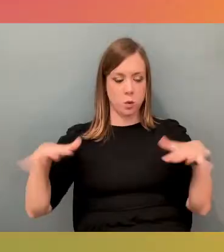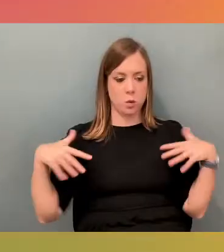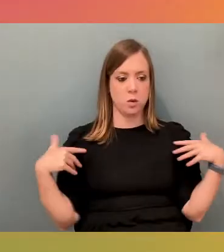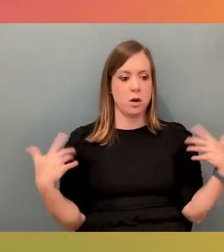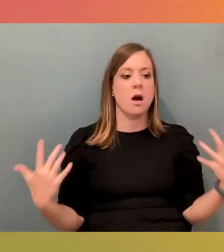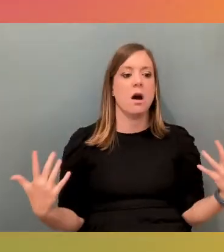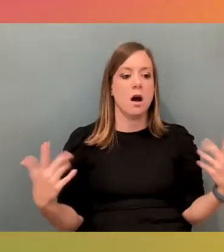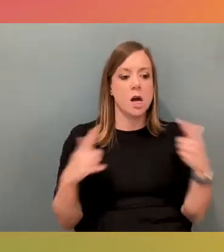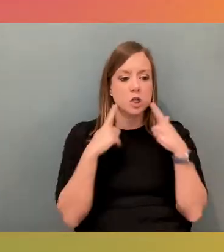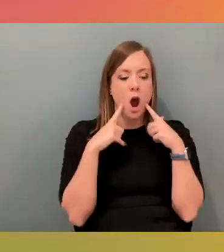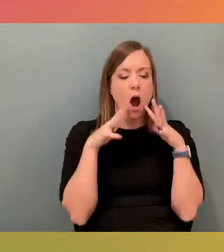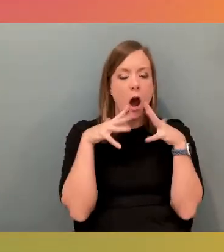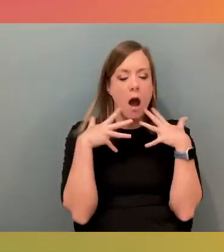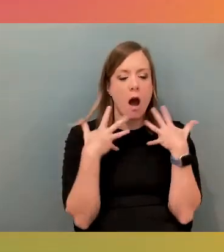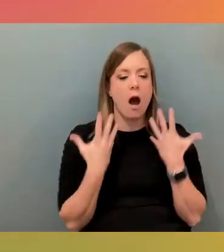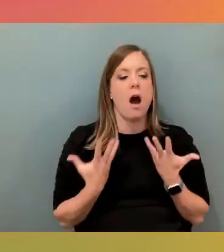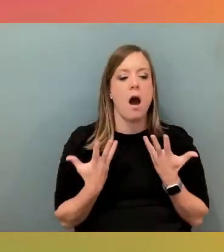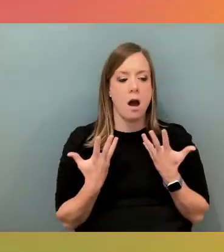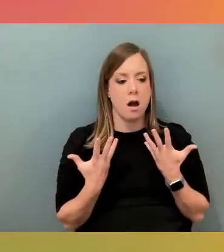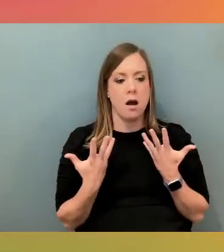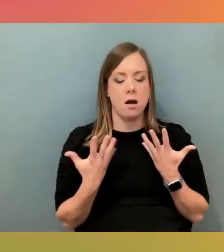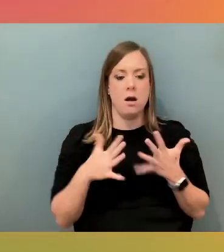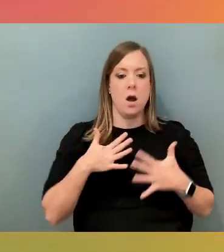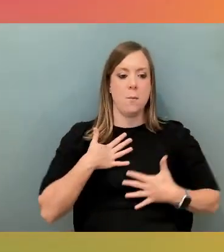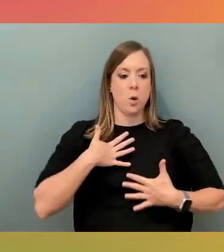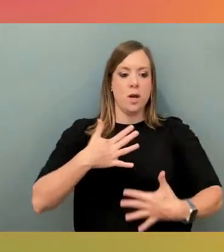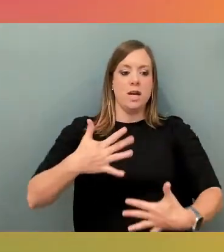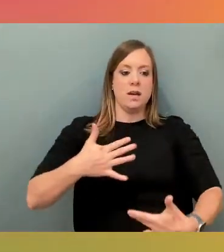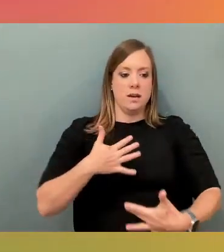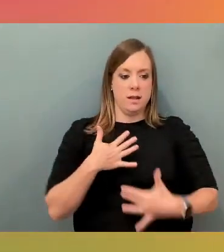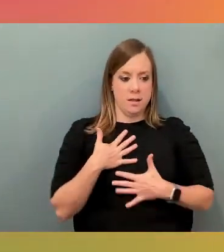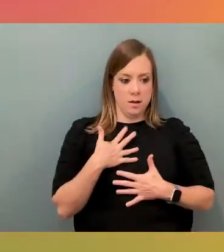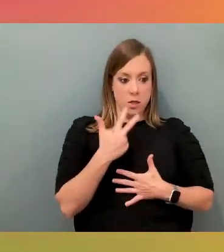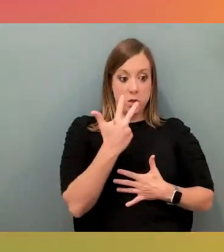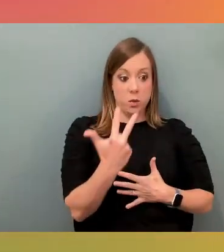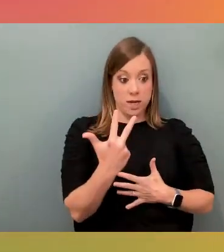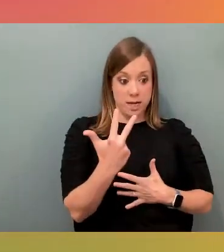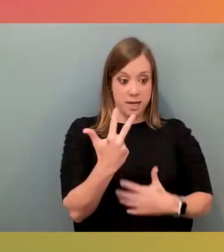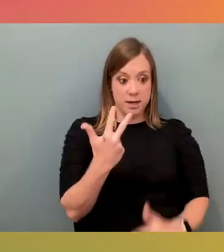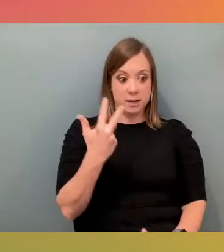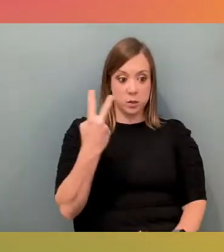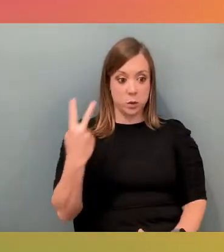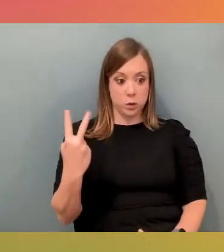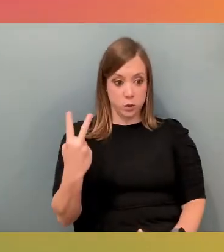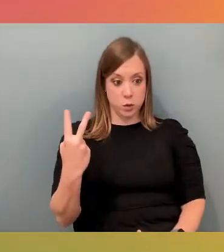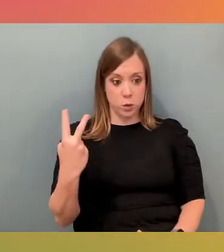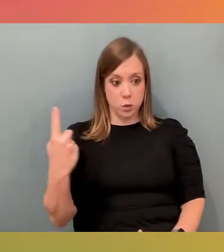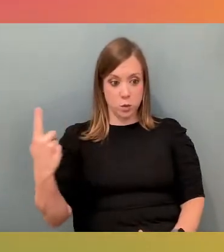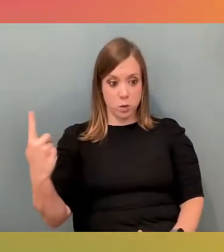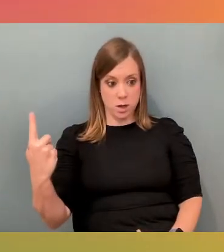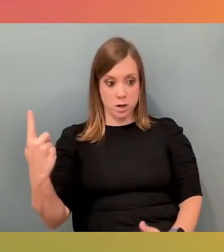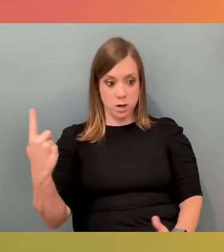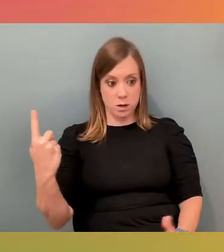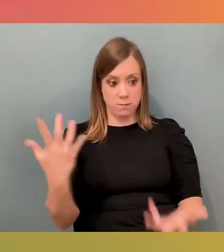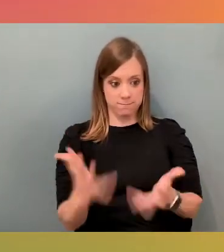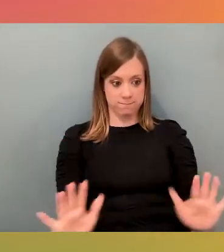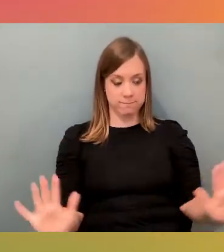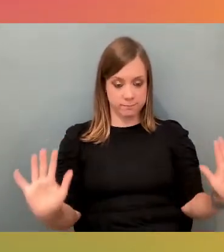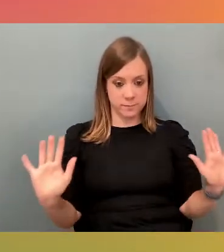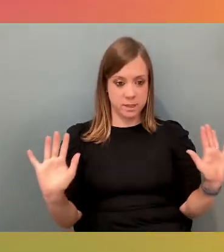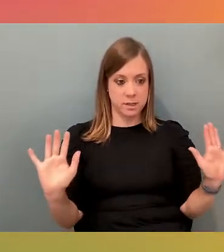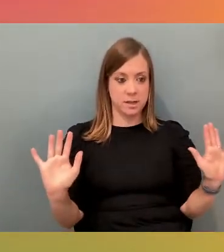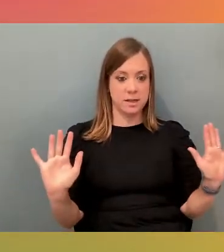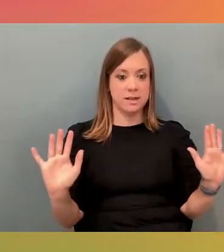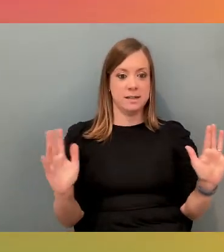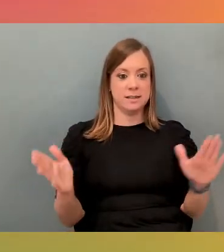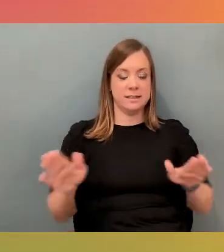jaw. We're breathing for 3, 2, 1. Nicely done. Come back to standing as I